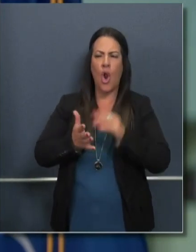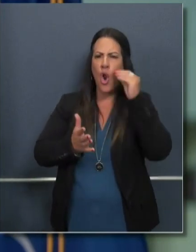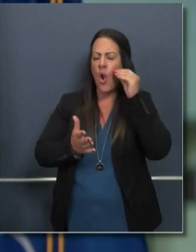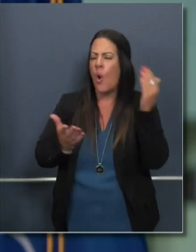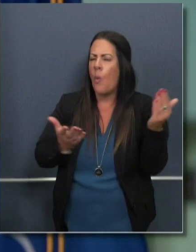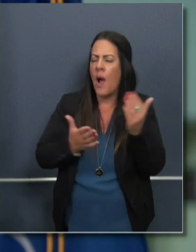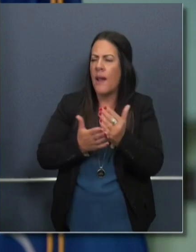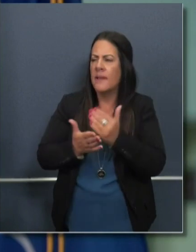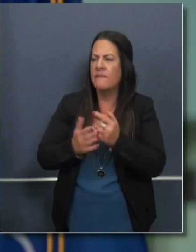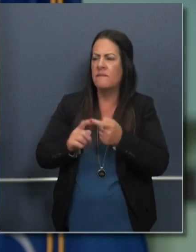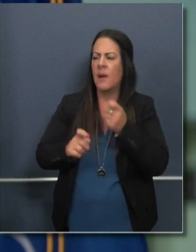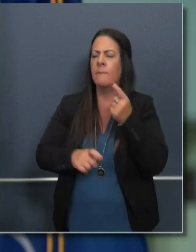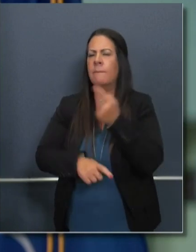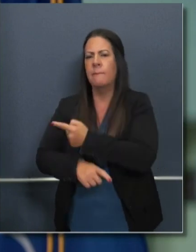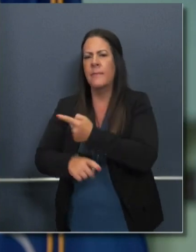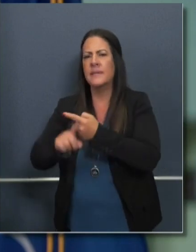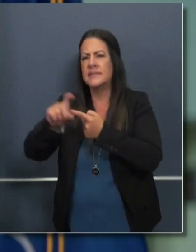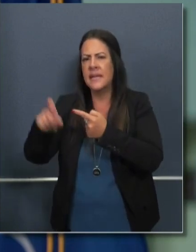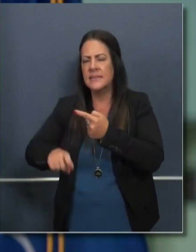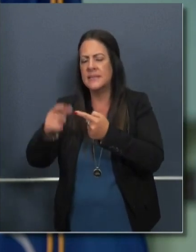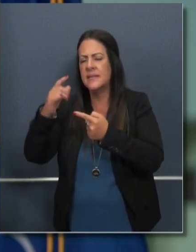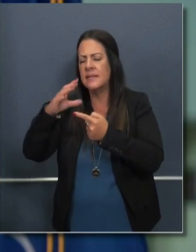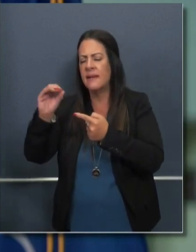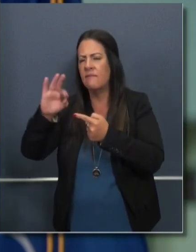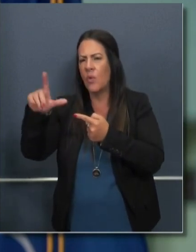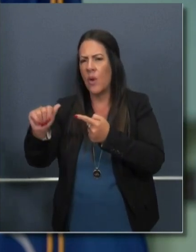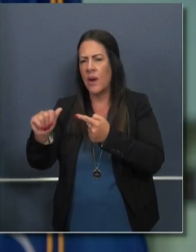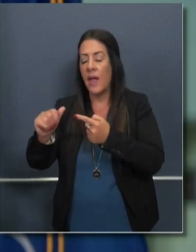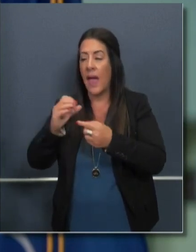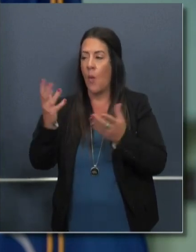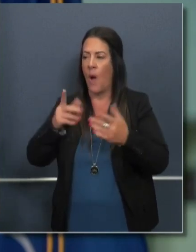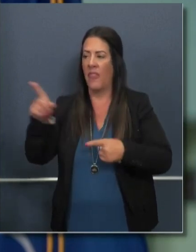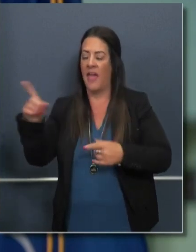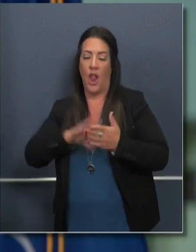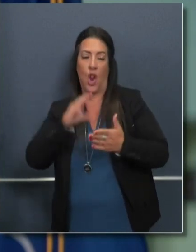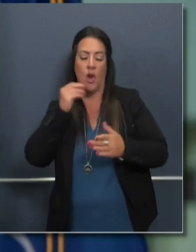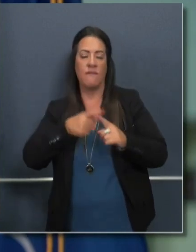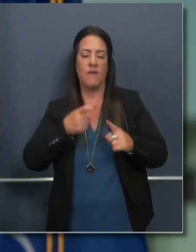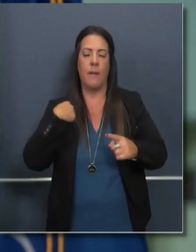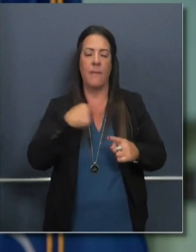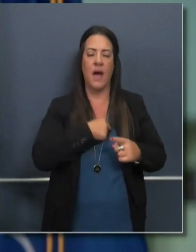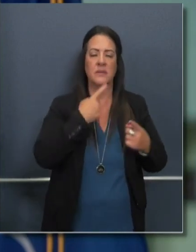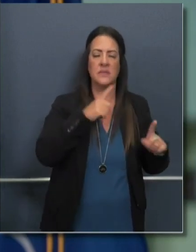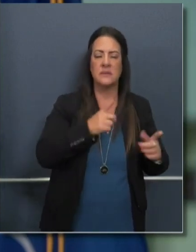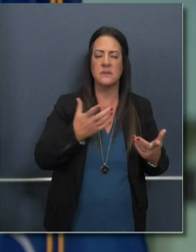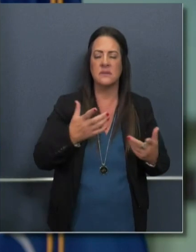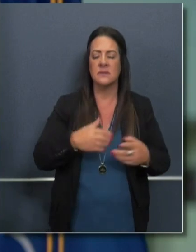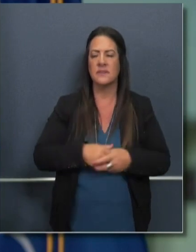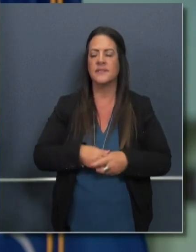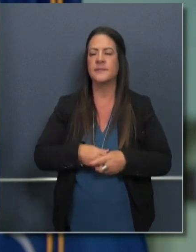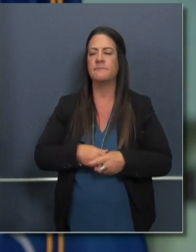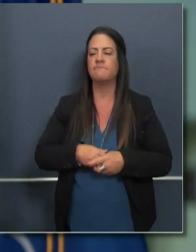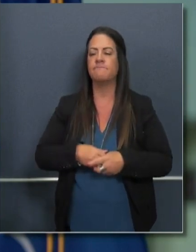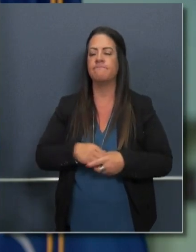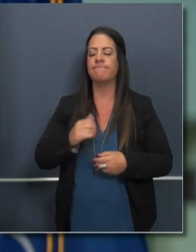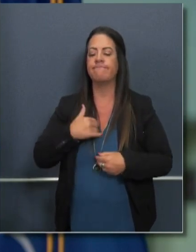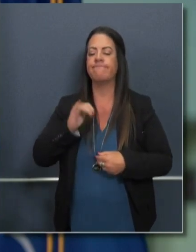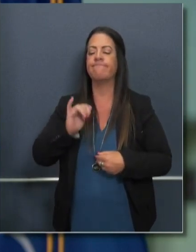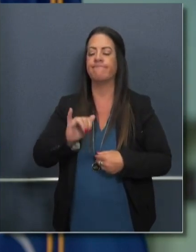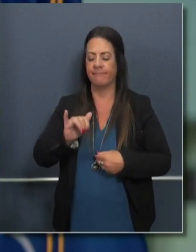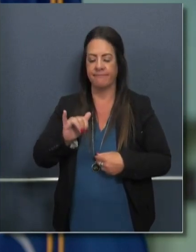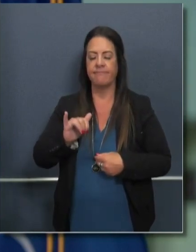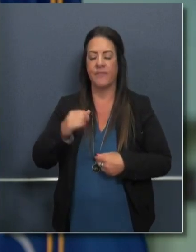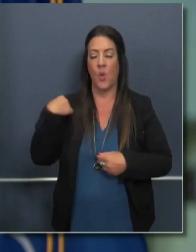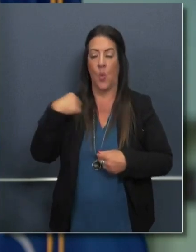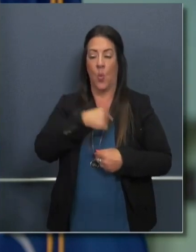states can learn from what California has already done? Let me say this, peril of critique. If, as governors,